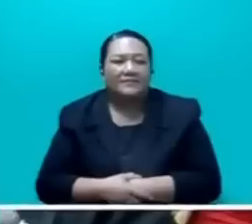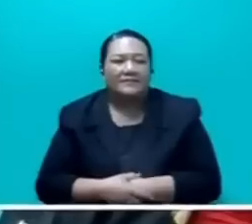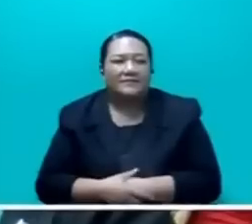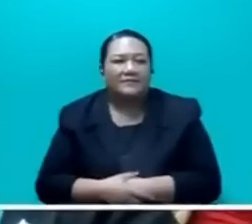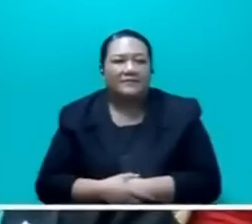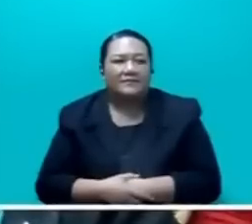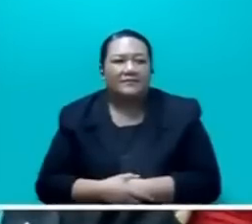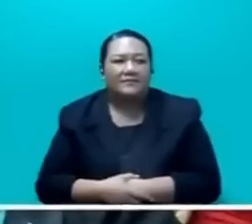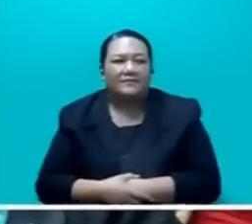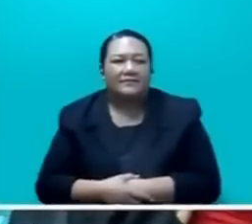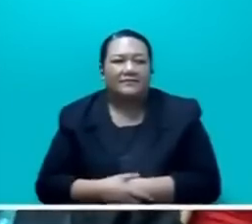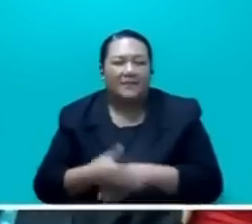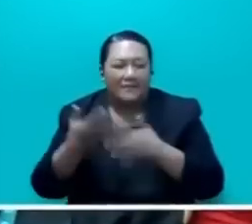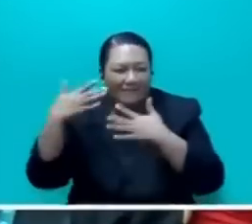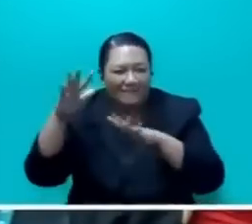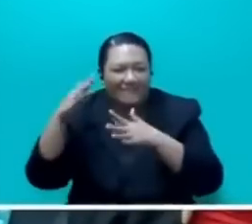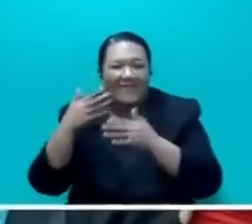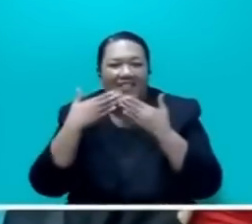prayer.